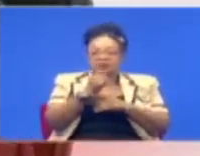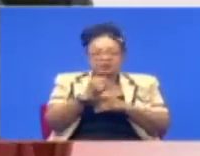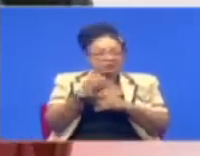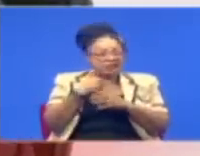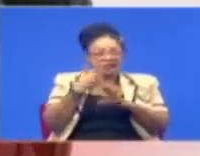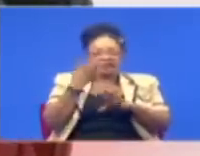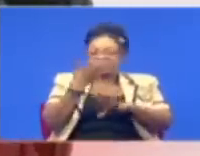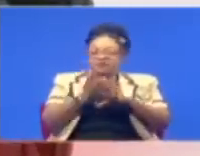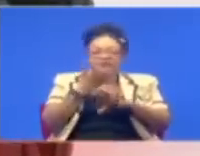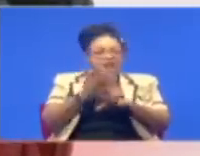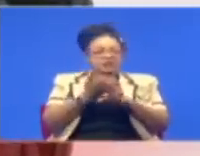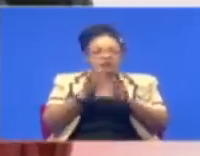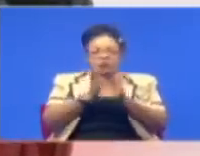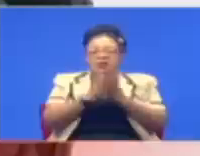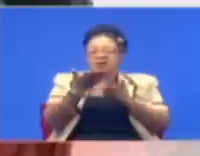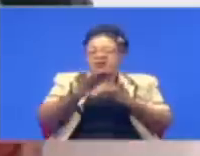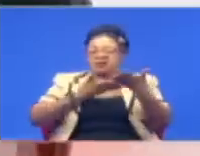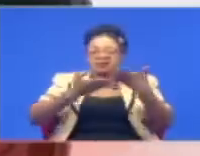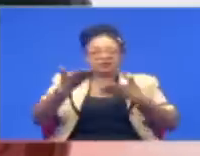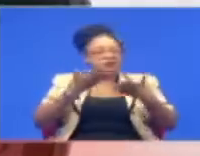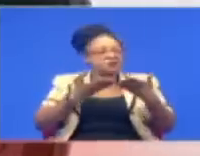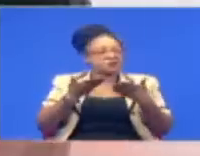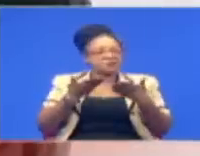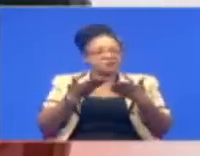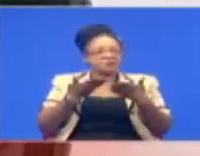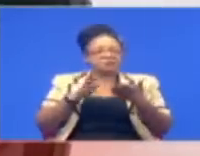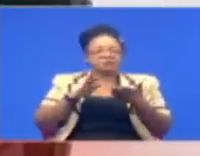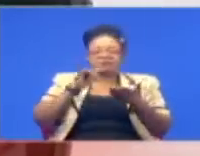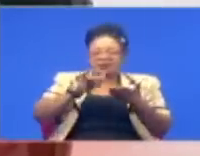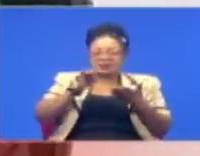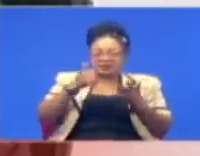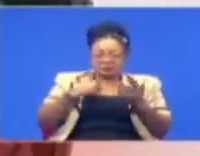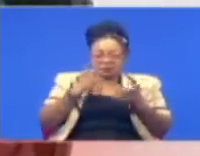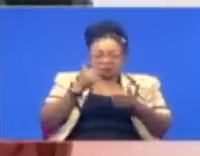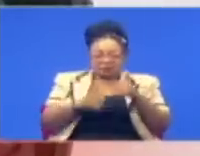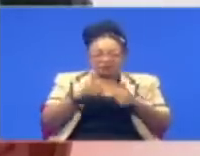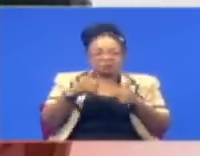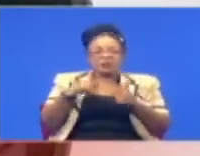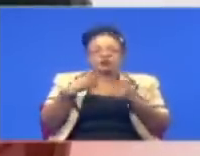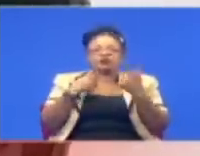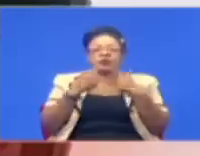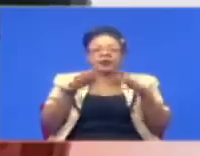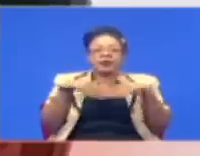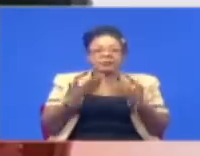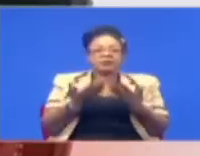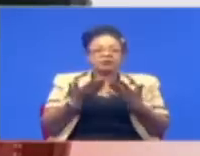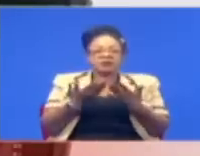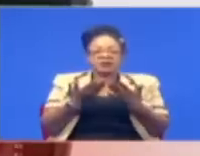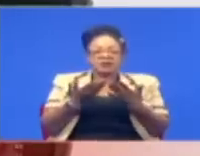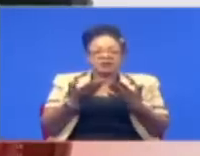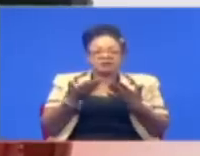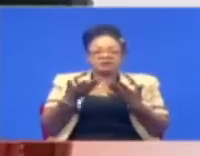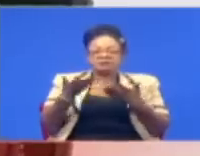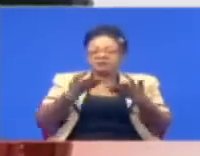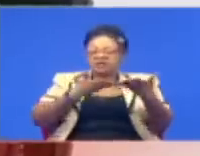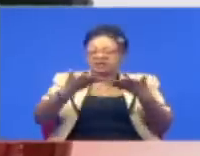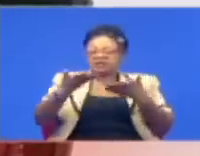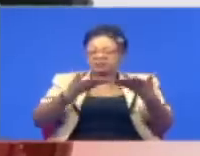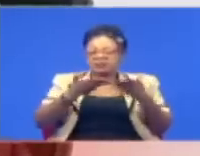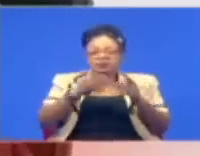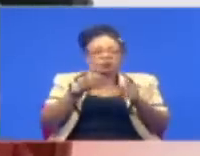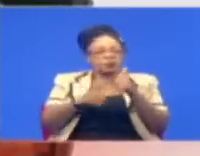difficulty with engaging. The engagement I think I was talking about are the engagements that you see, which